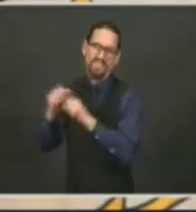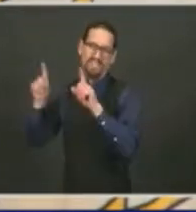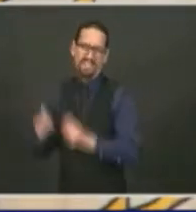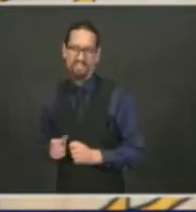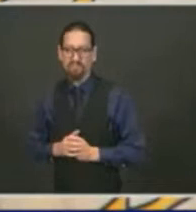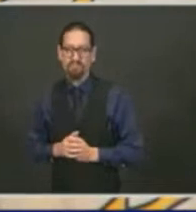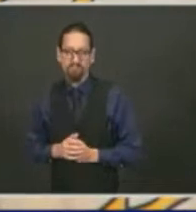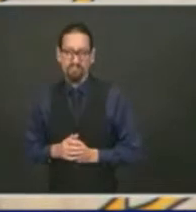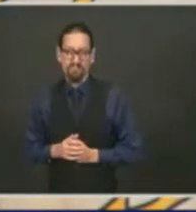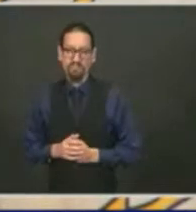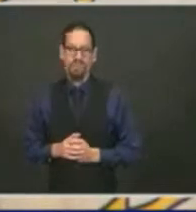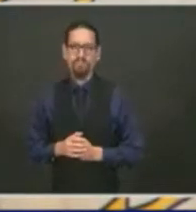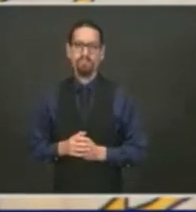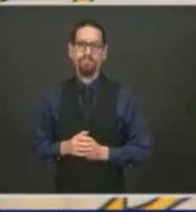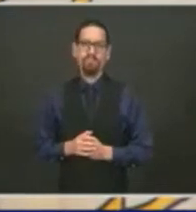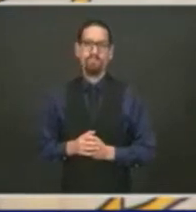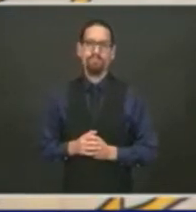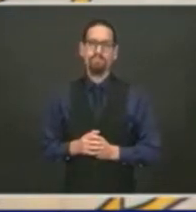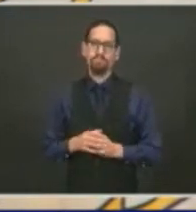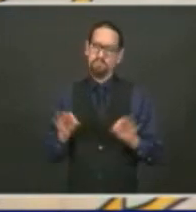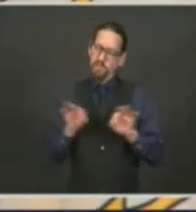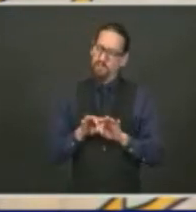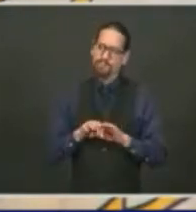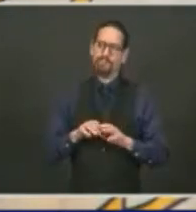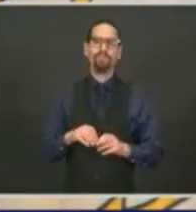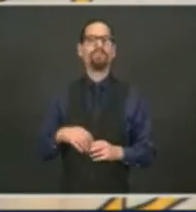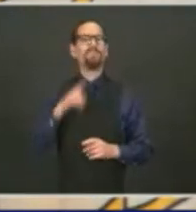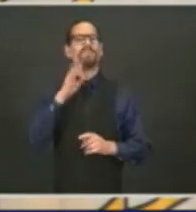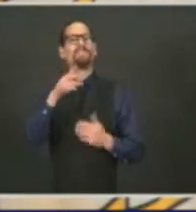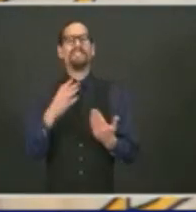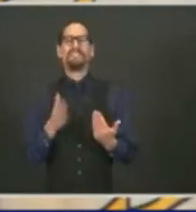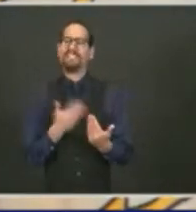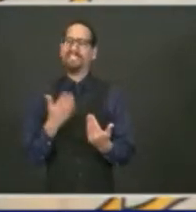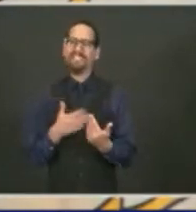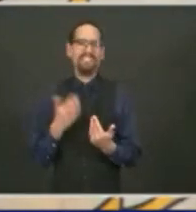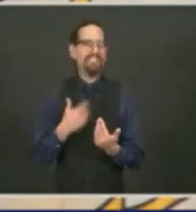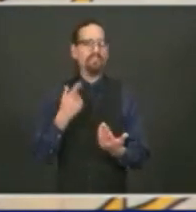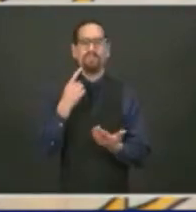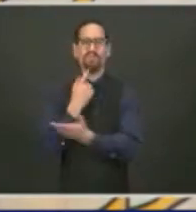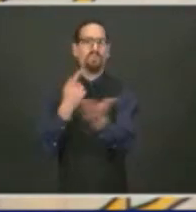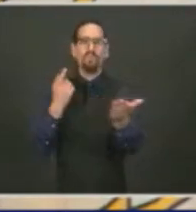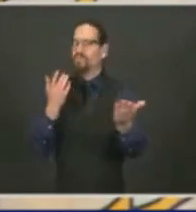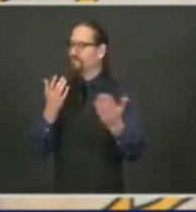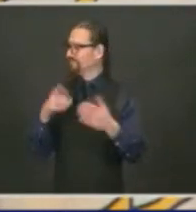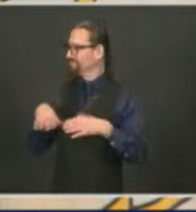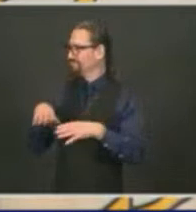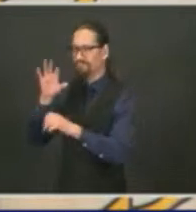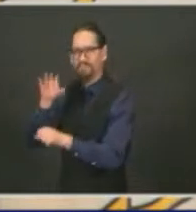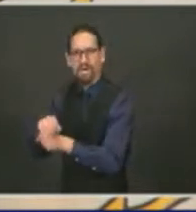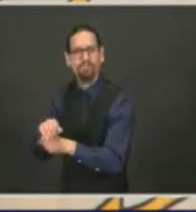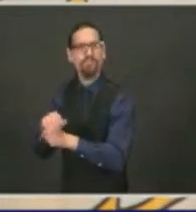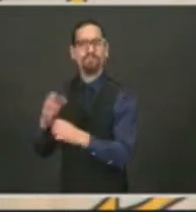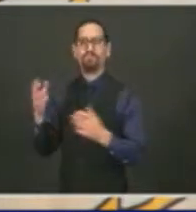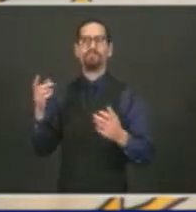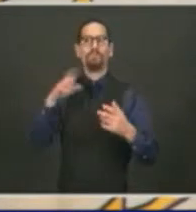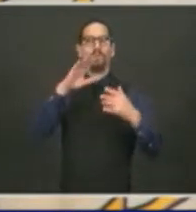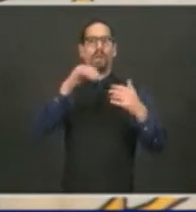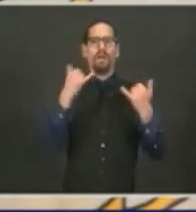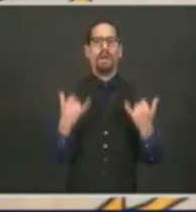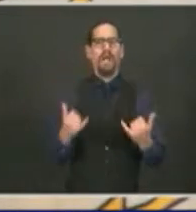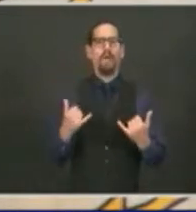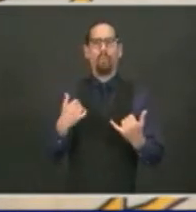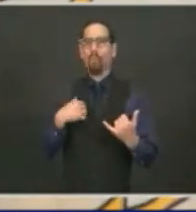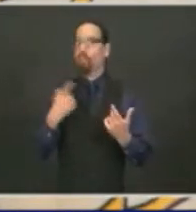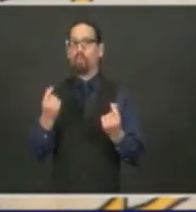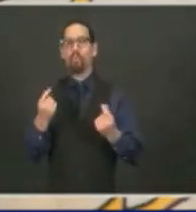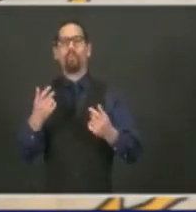To make it even easier for you, we're going to try to meet people where they are in the next week. So